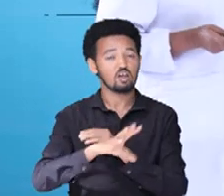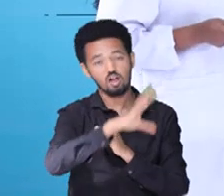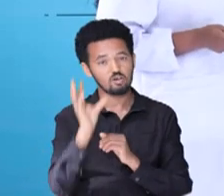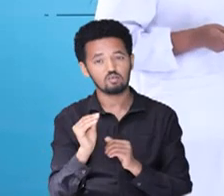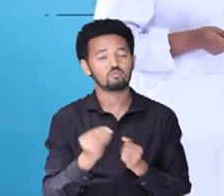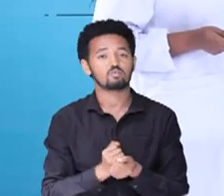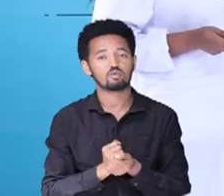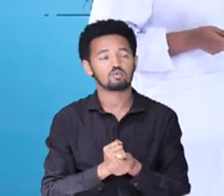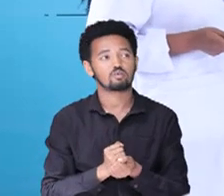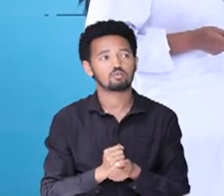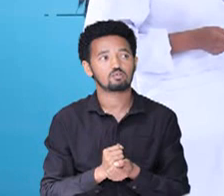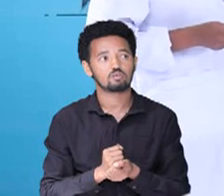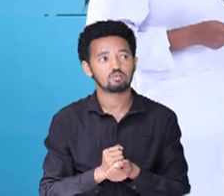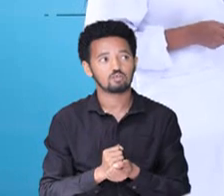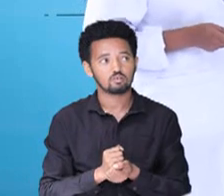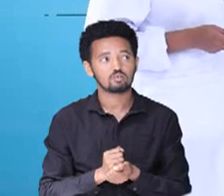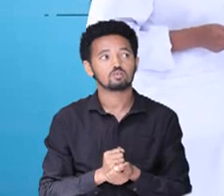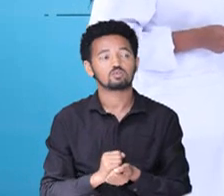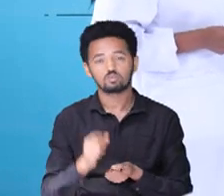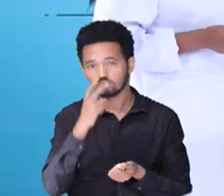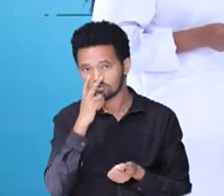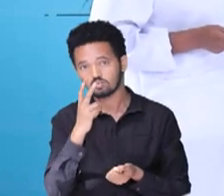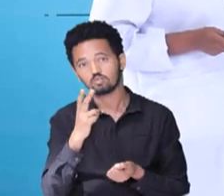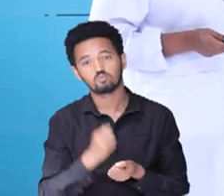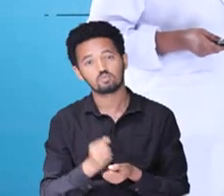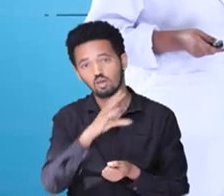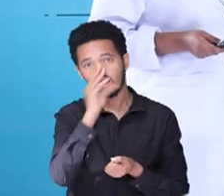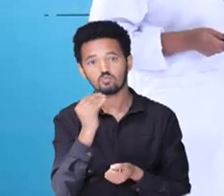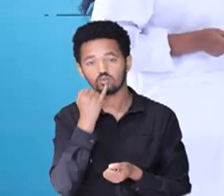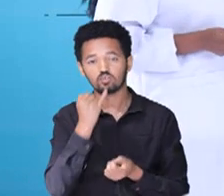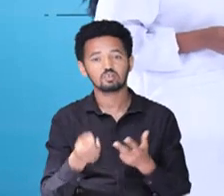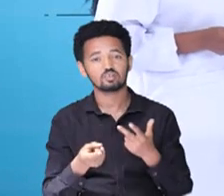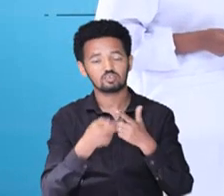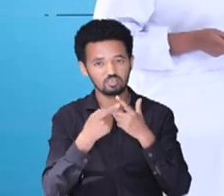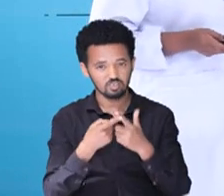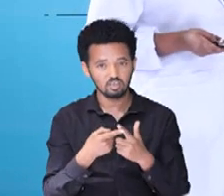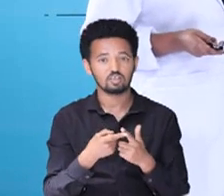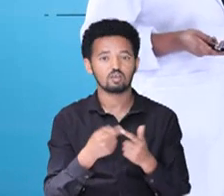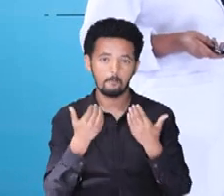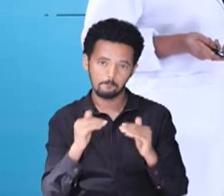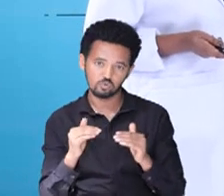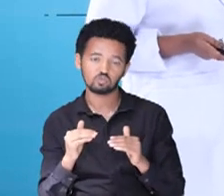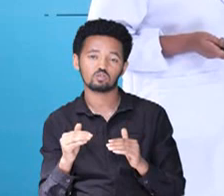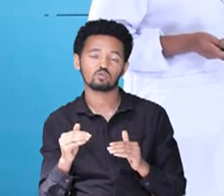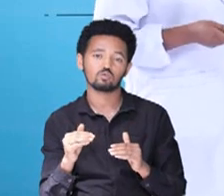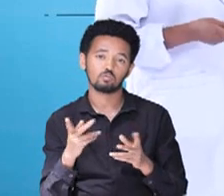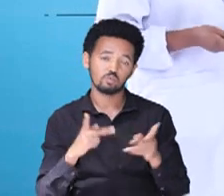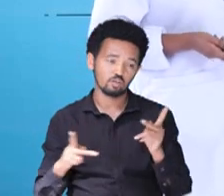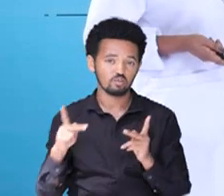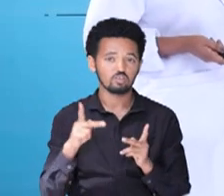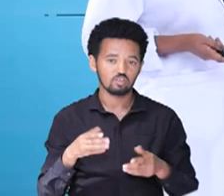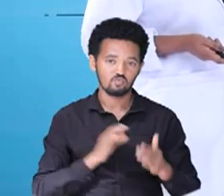growth of Africa. As we have seen in the previous, Africa is the second most populous continent in the world